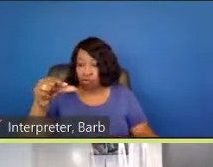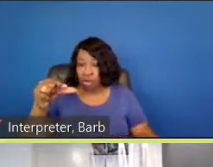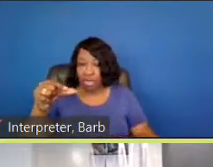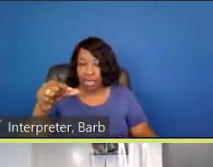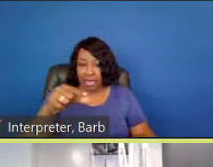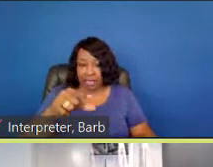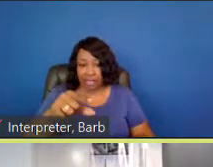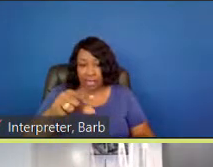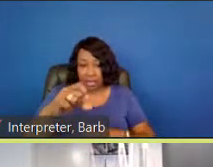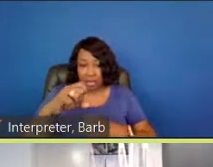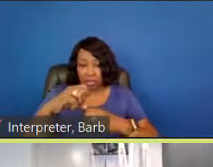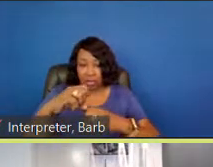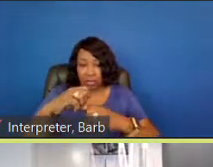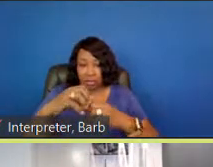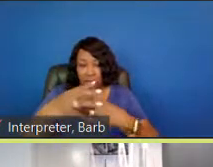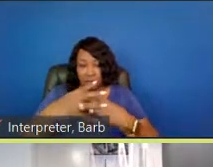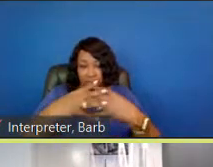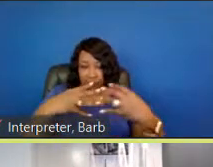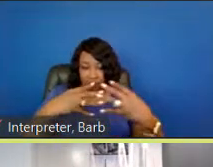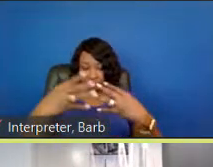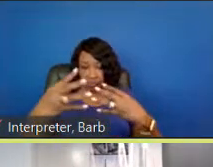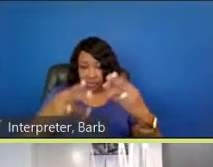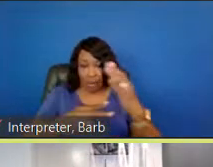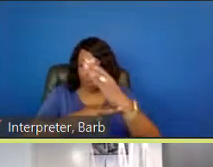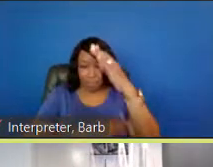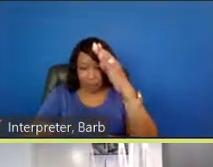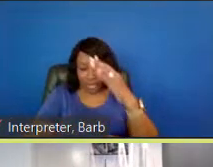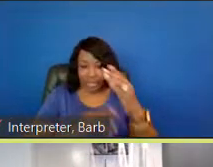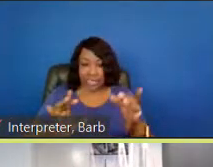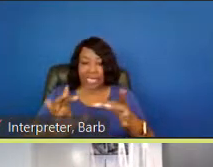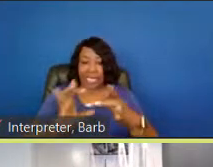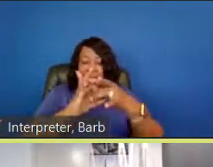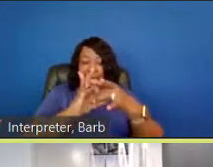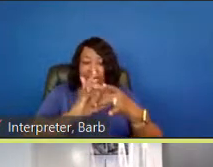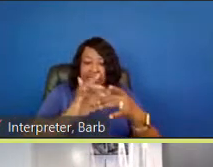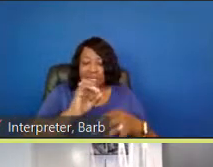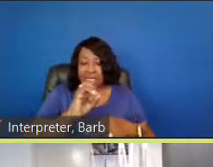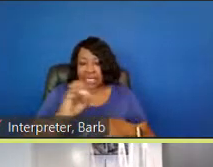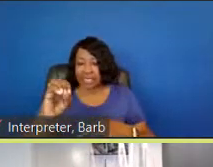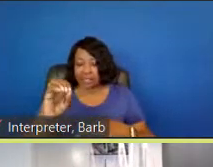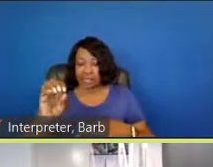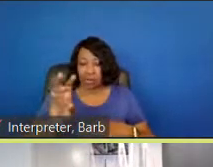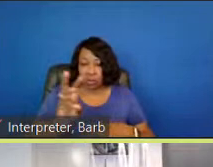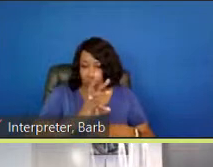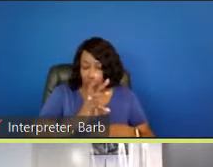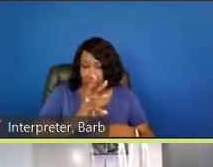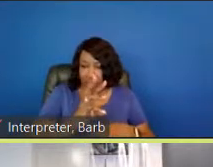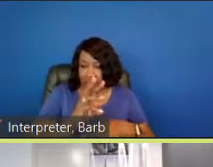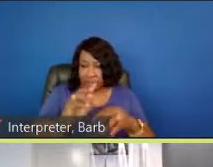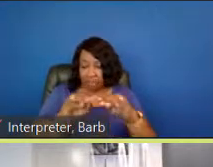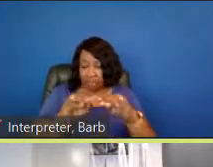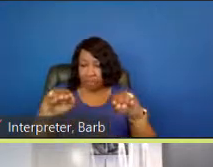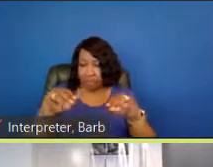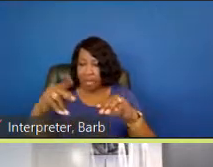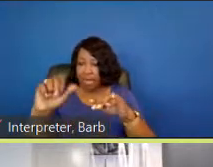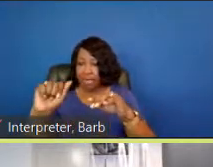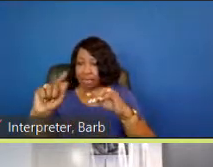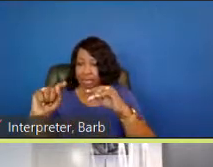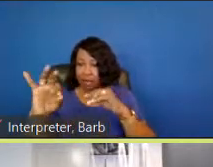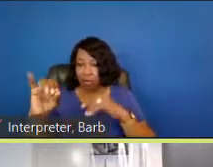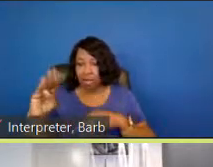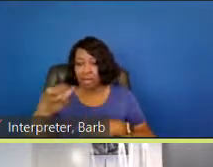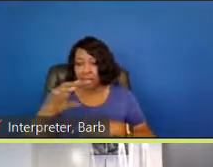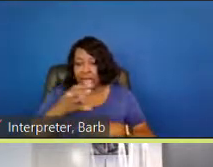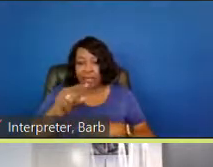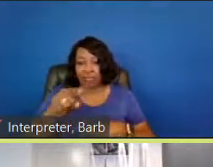truss-like structure is the bridge that connects the eastbound and westbound platforms. And the towers that you see in the foreground